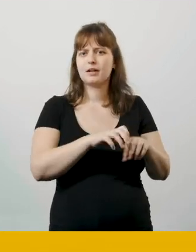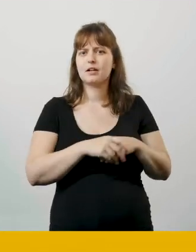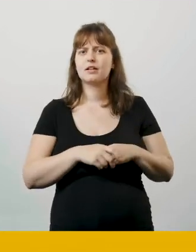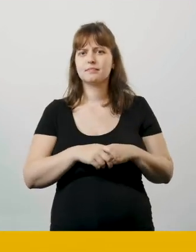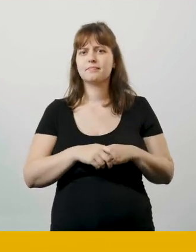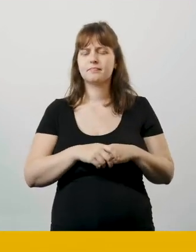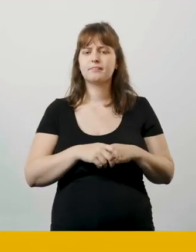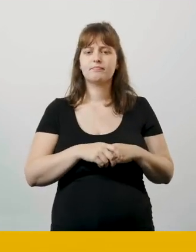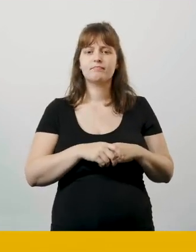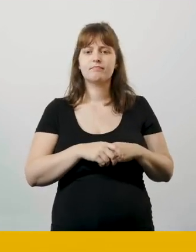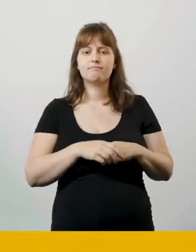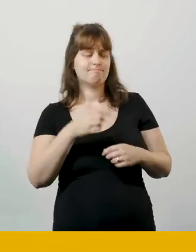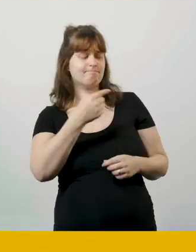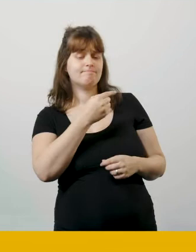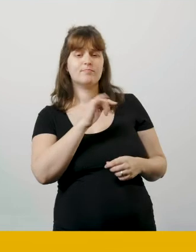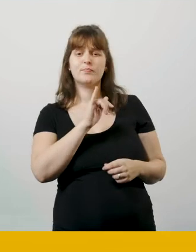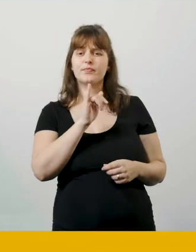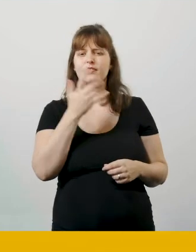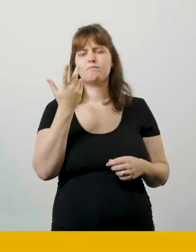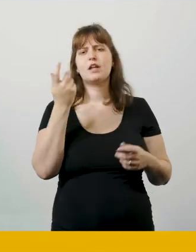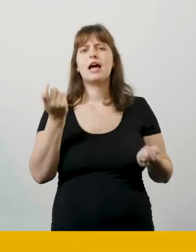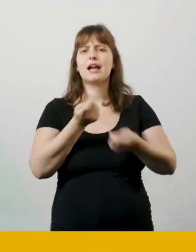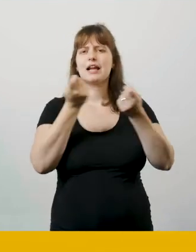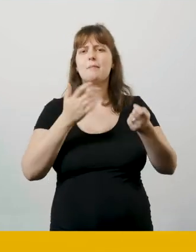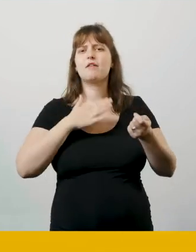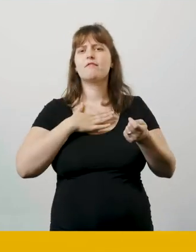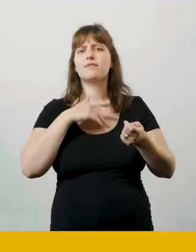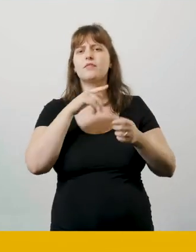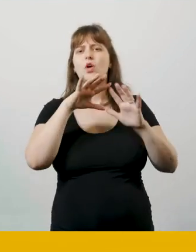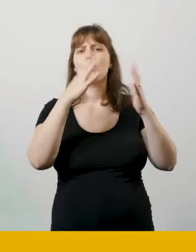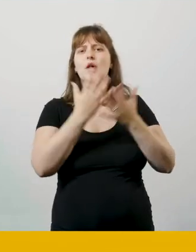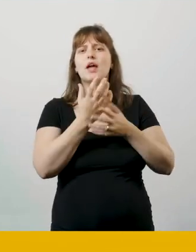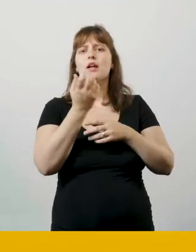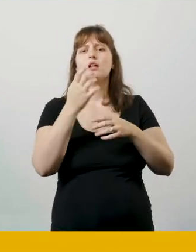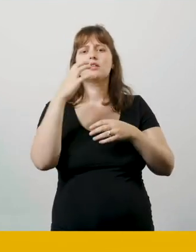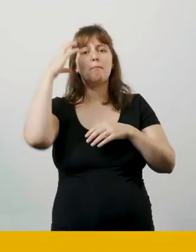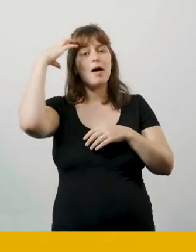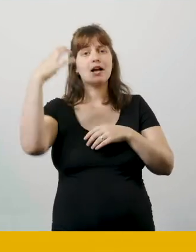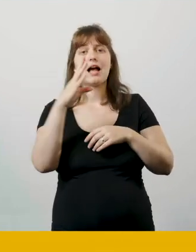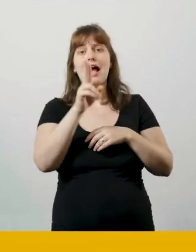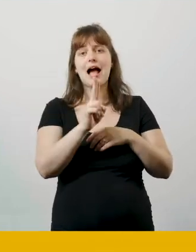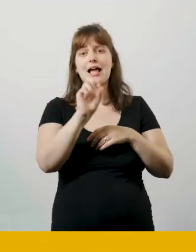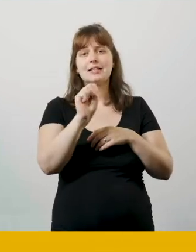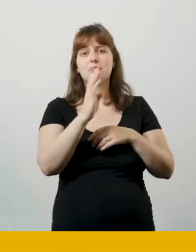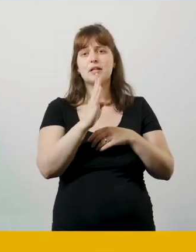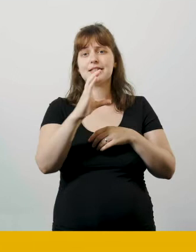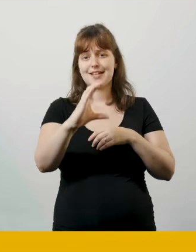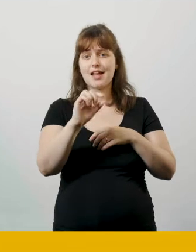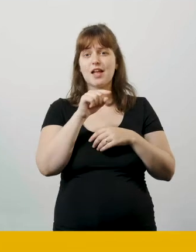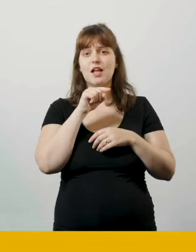This is an advertising of a global bank that is called HSBC